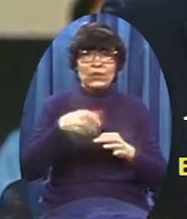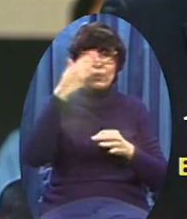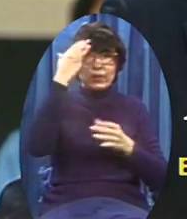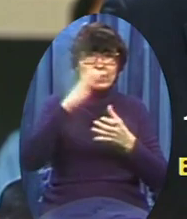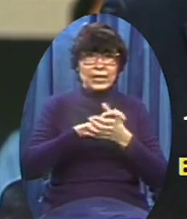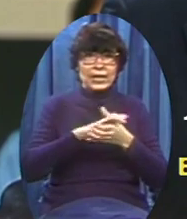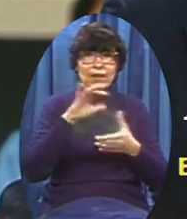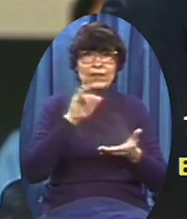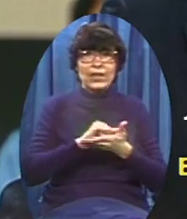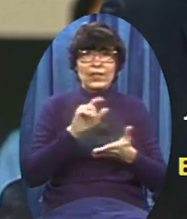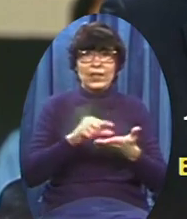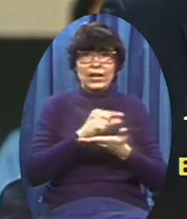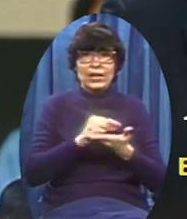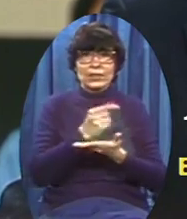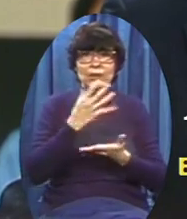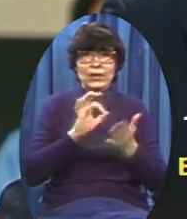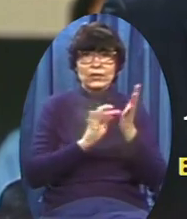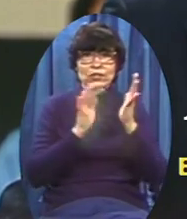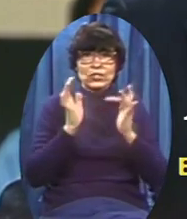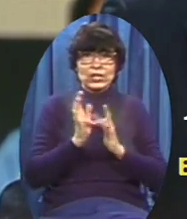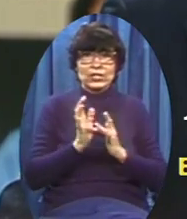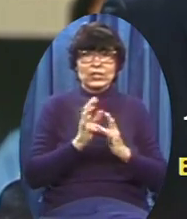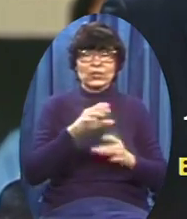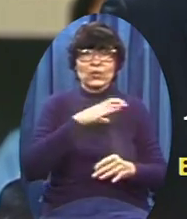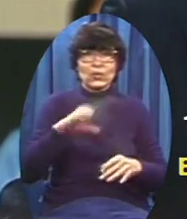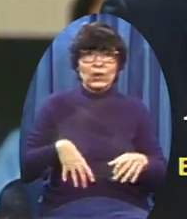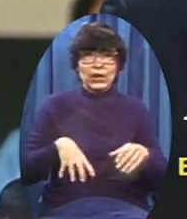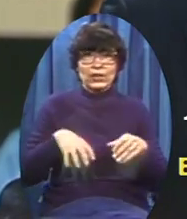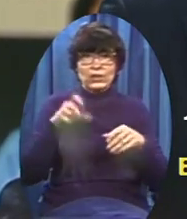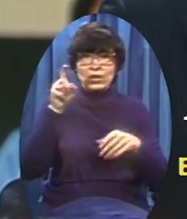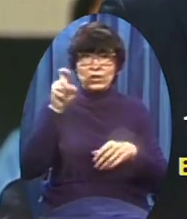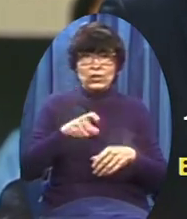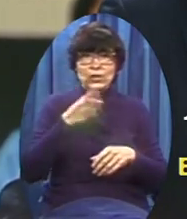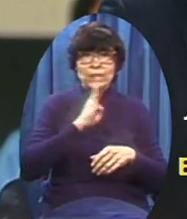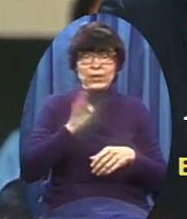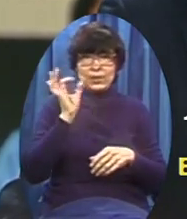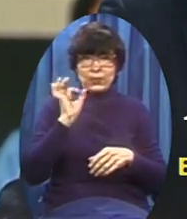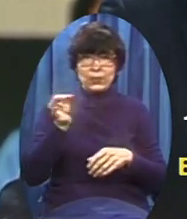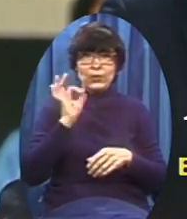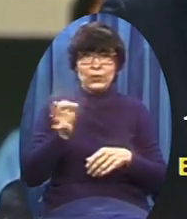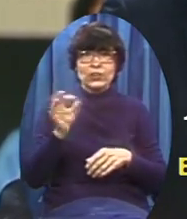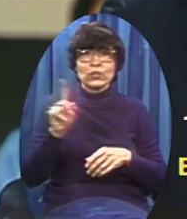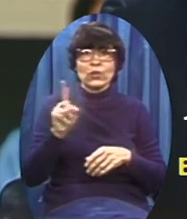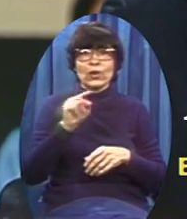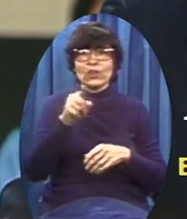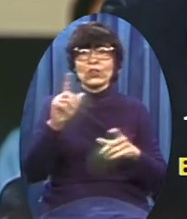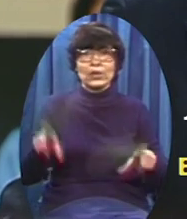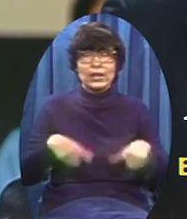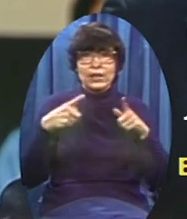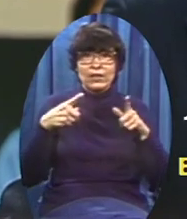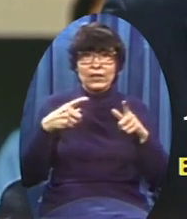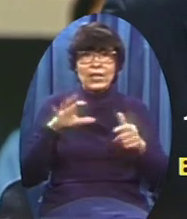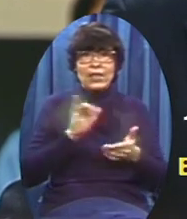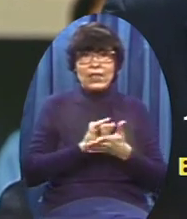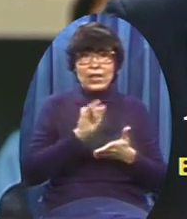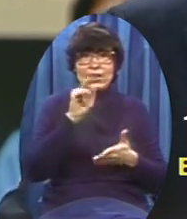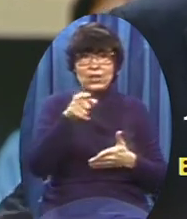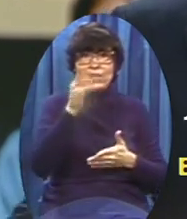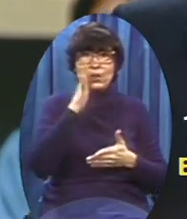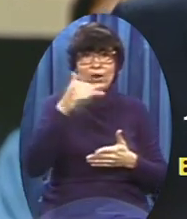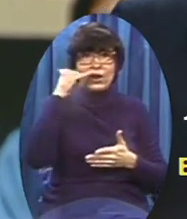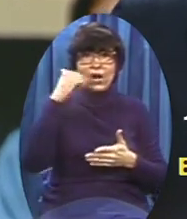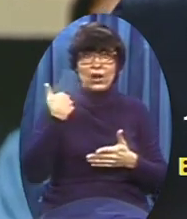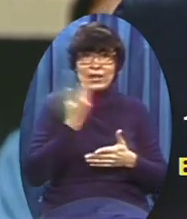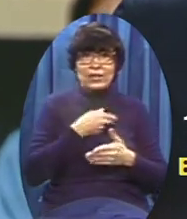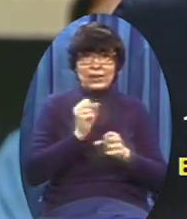Jesus Christ should be preached where you live, by television, on the station where you're receiving the program, that you'll call us and make your